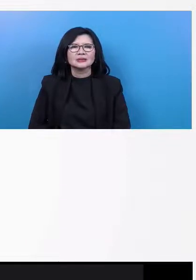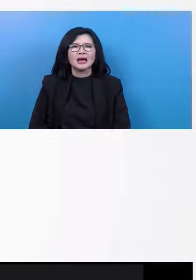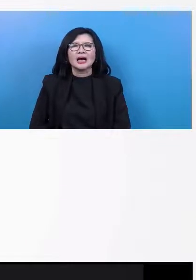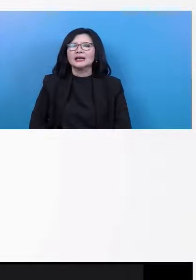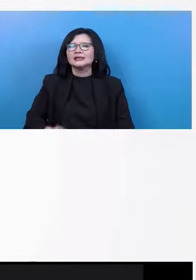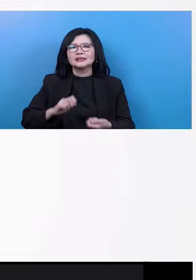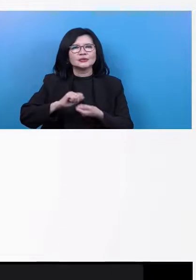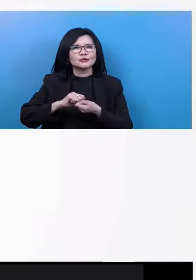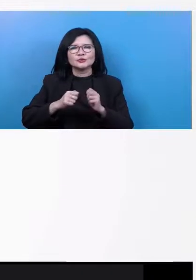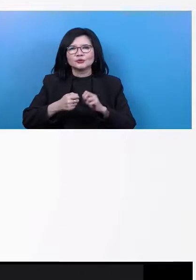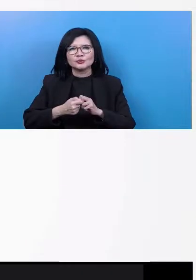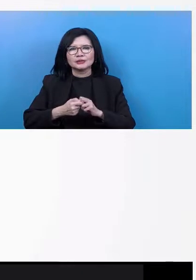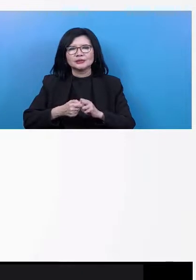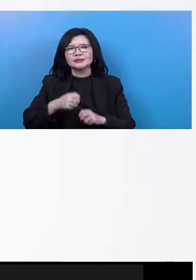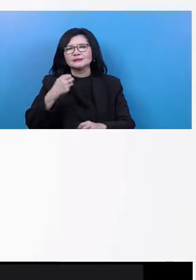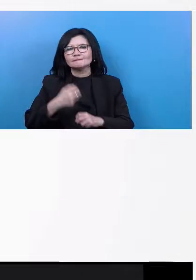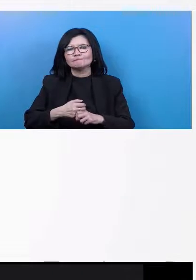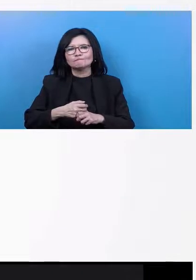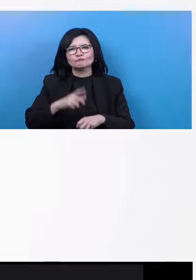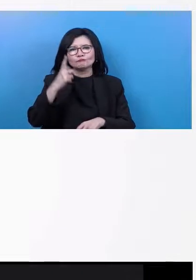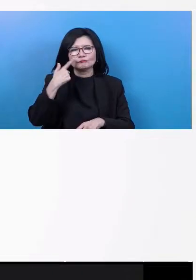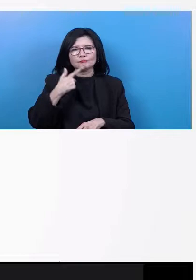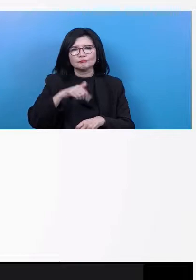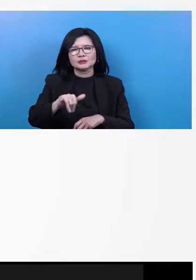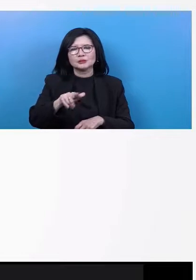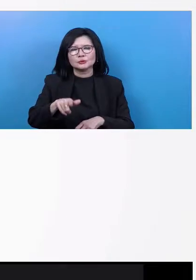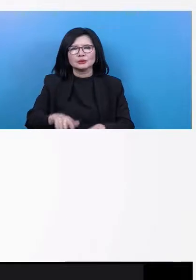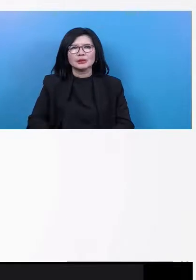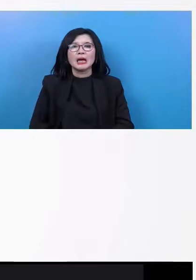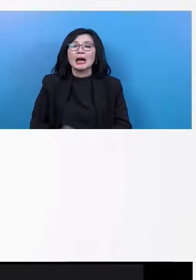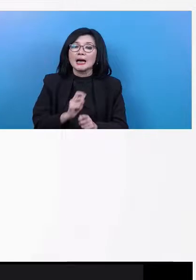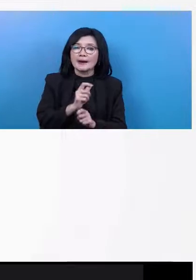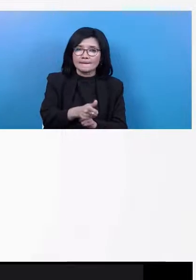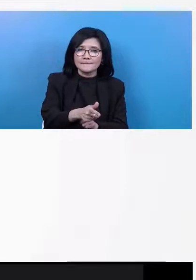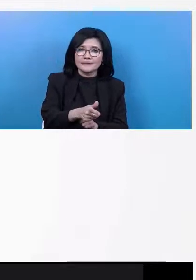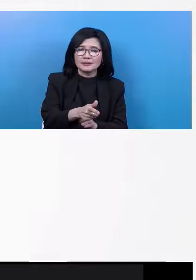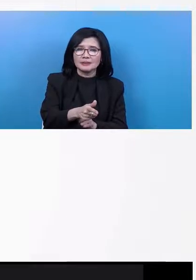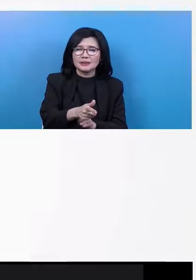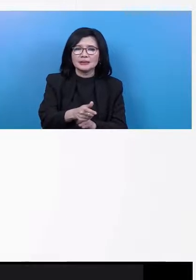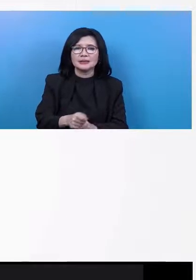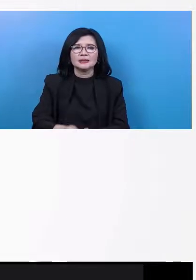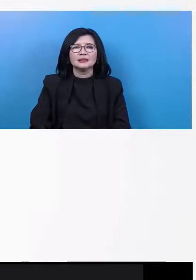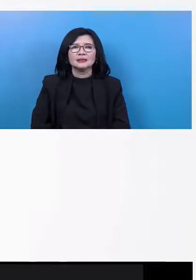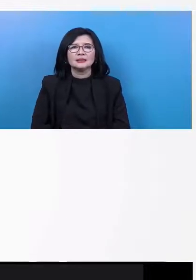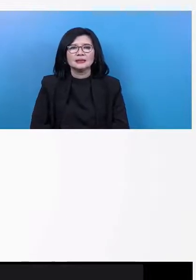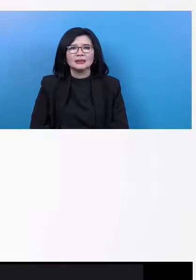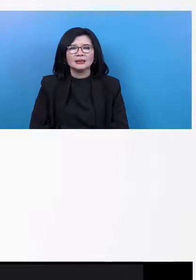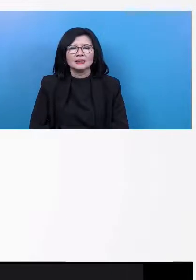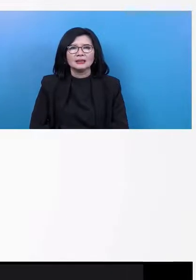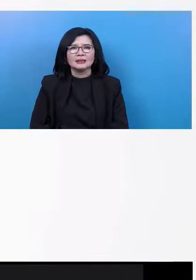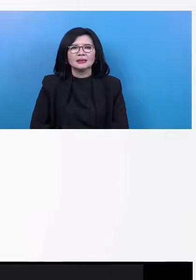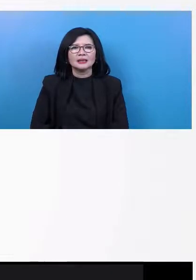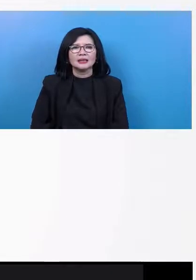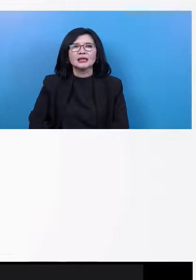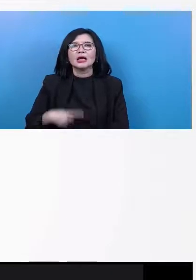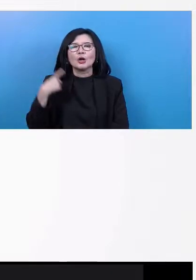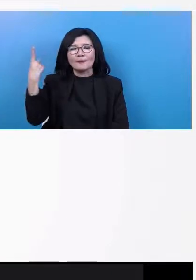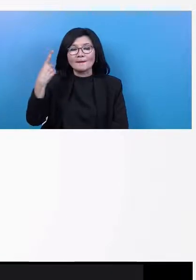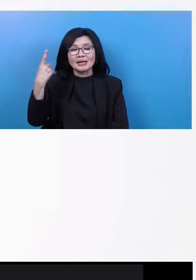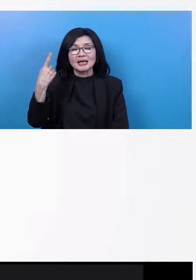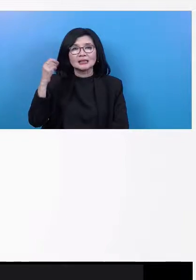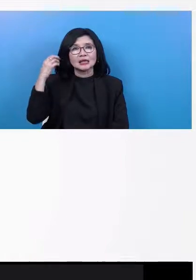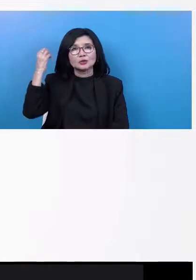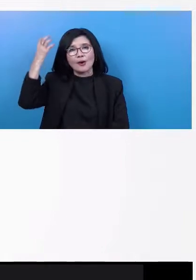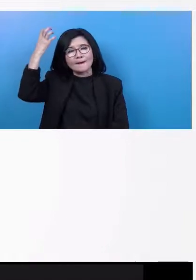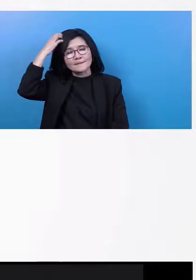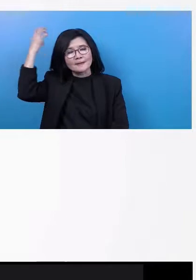it's always been, i.e. we buy something and then and then the government invests in it, but ultimately it's a